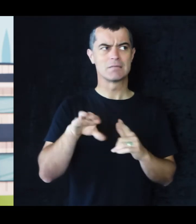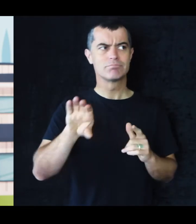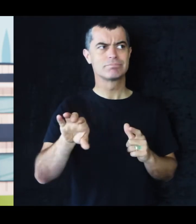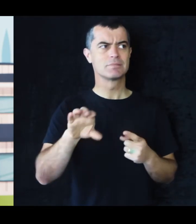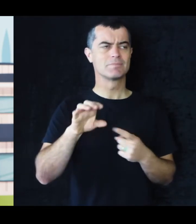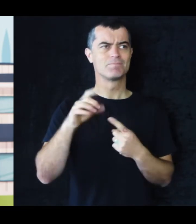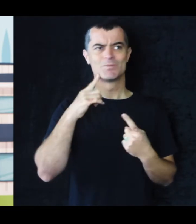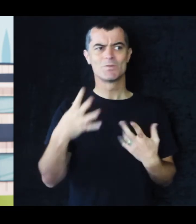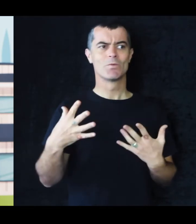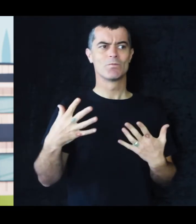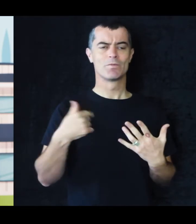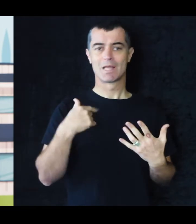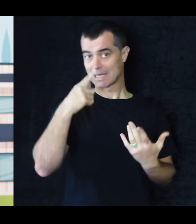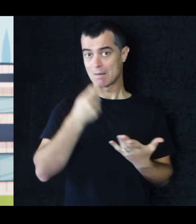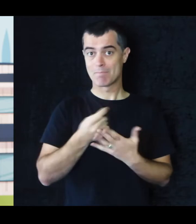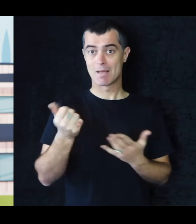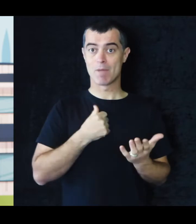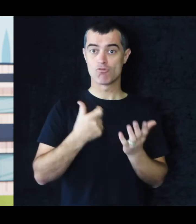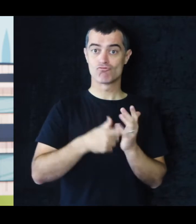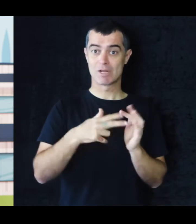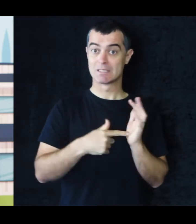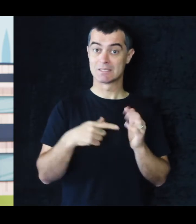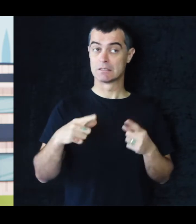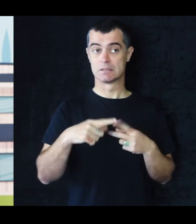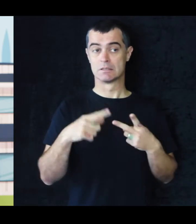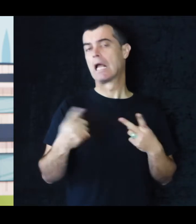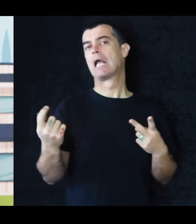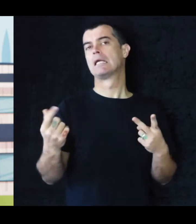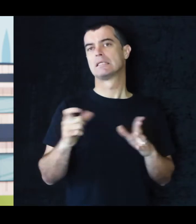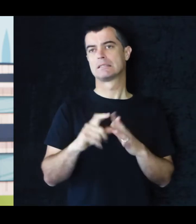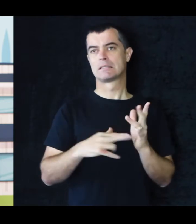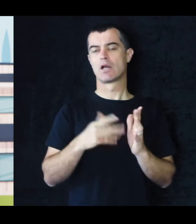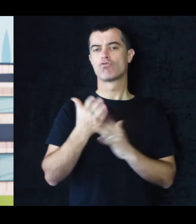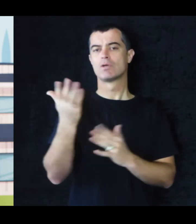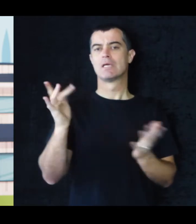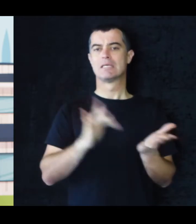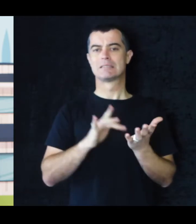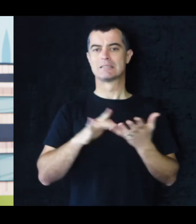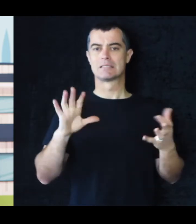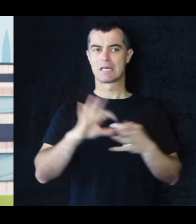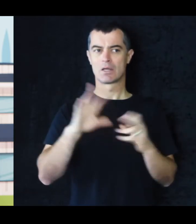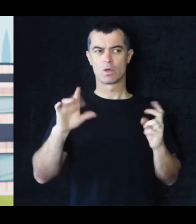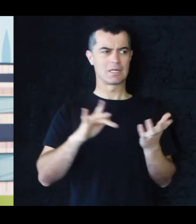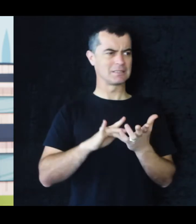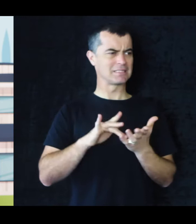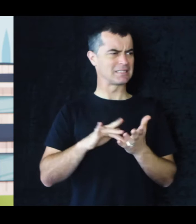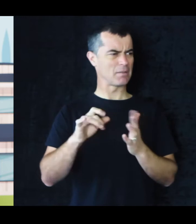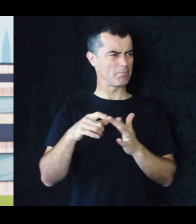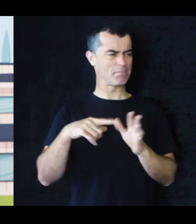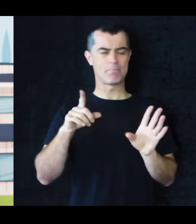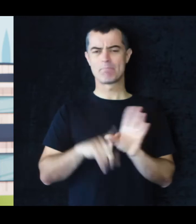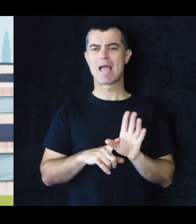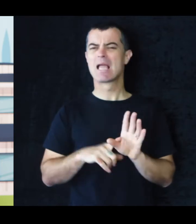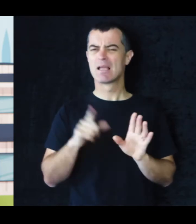to prove that I could pay my rent. That's easily done through Centrelink. I think it's called Centre